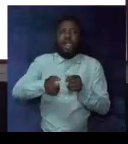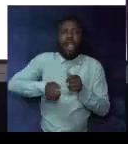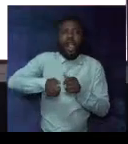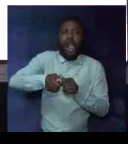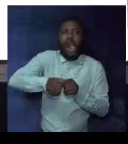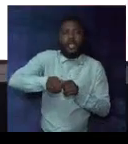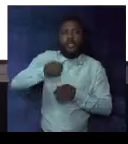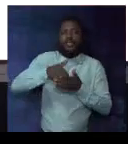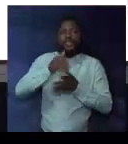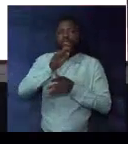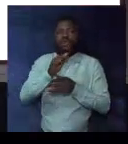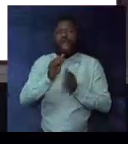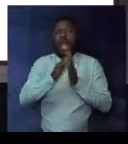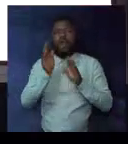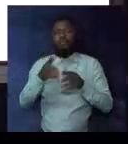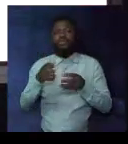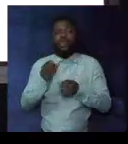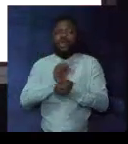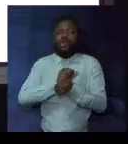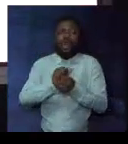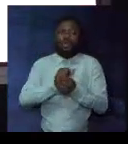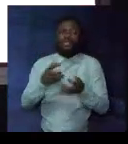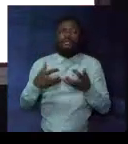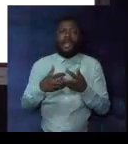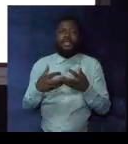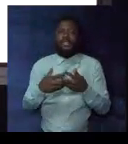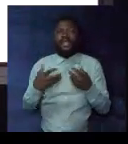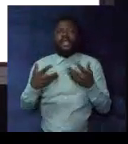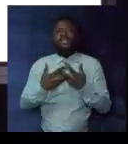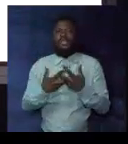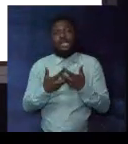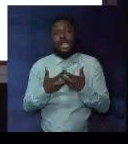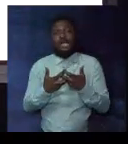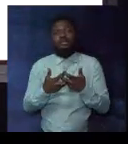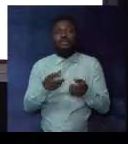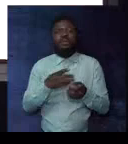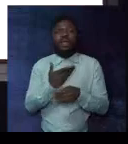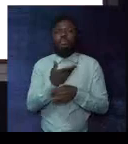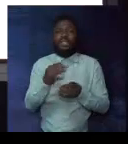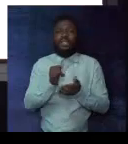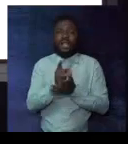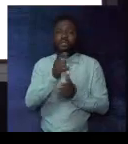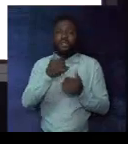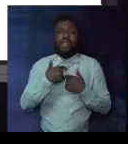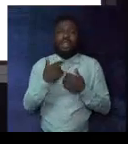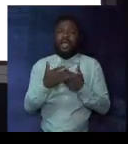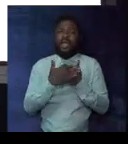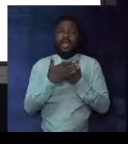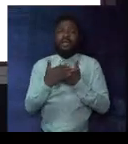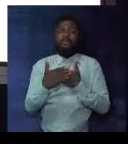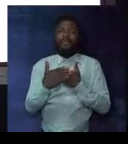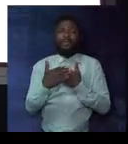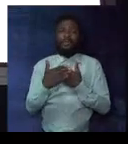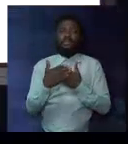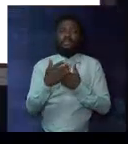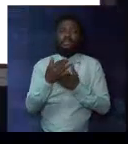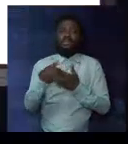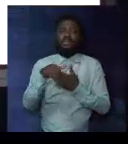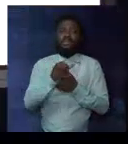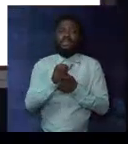your house, the washing machine, your generator, and all those things that you have, after